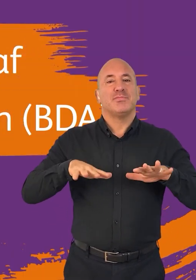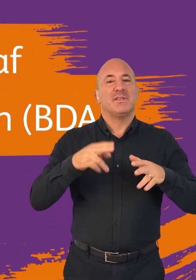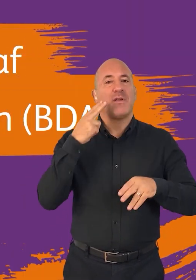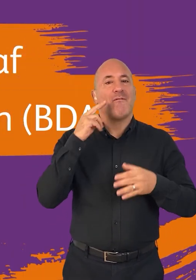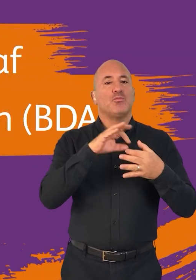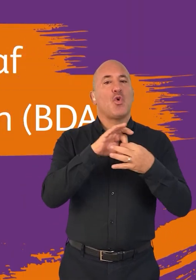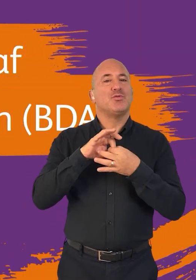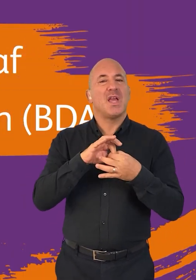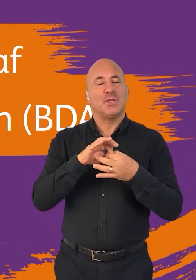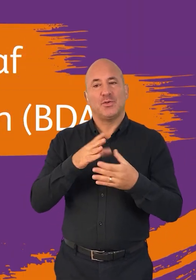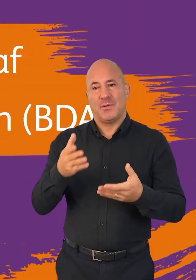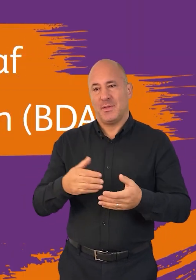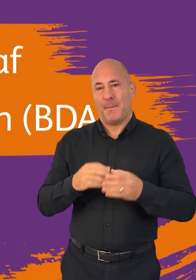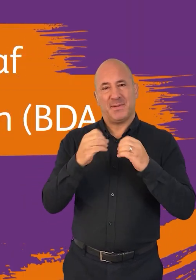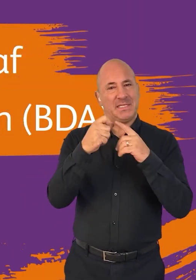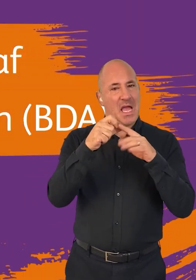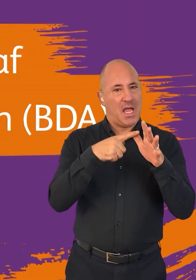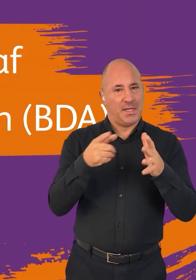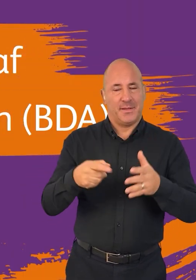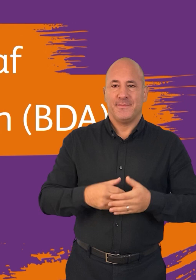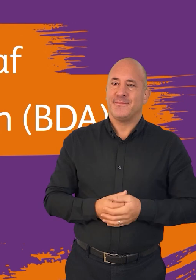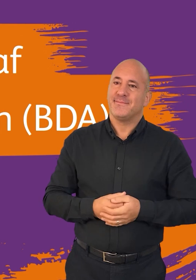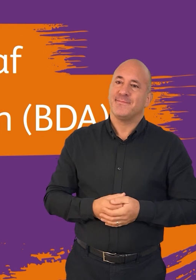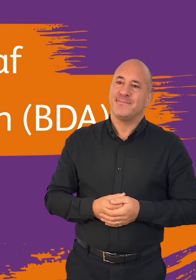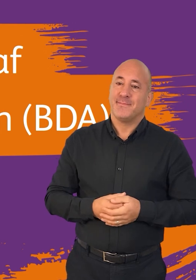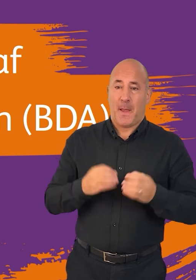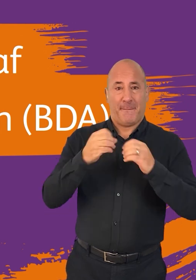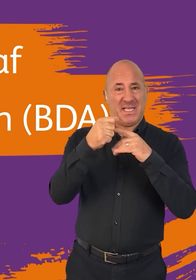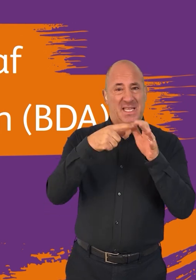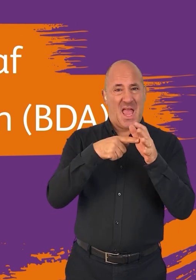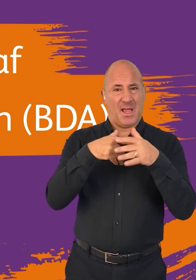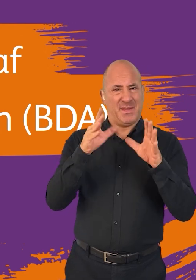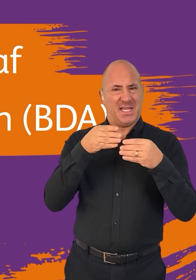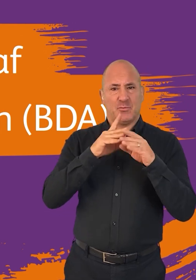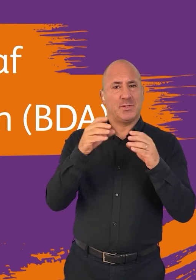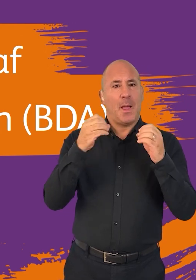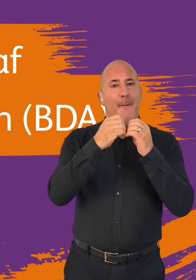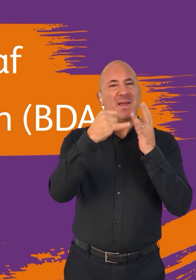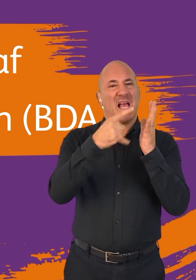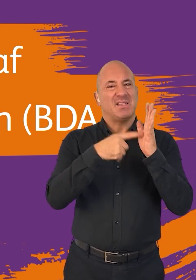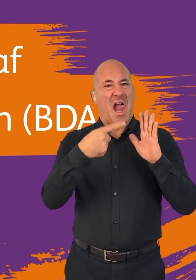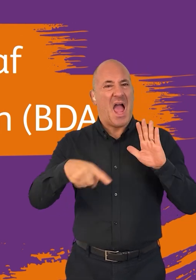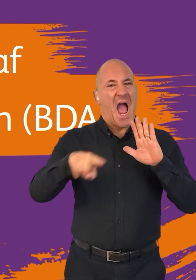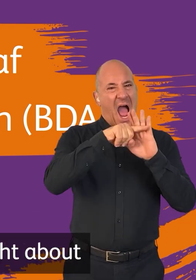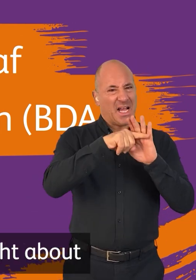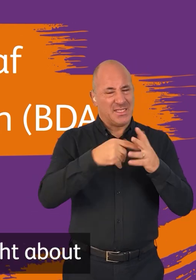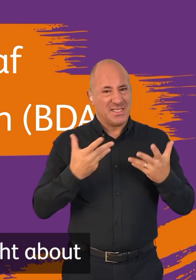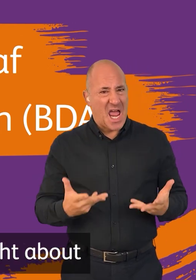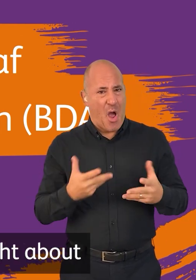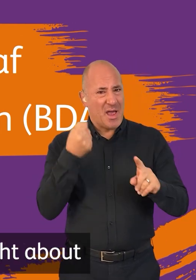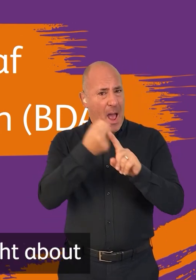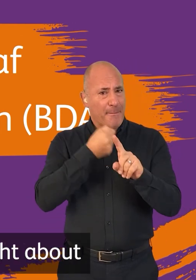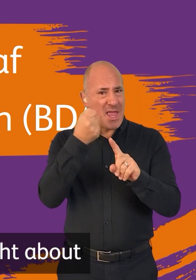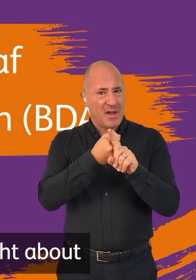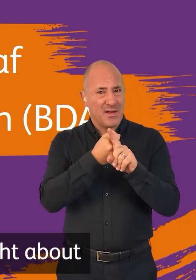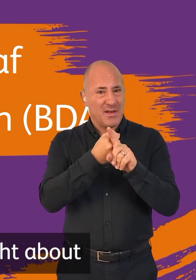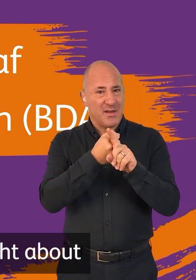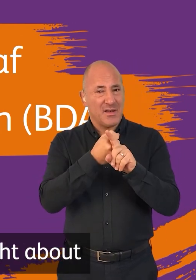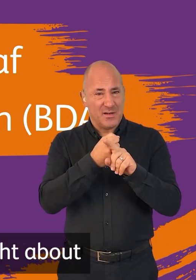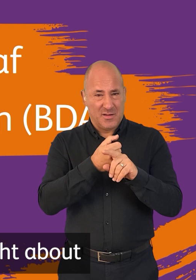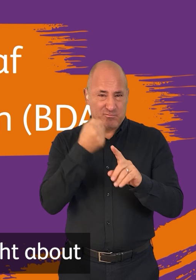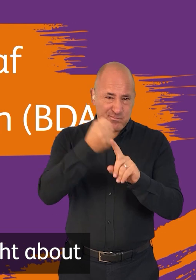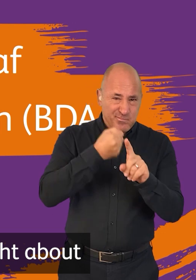British Deaf Association, BDA. The British Deaf Association led the BSL Act